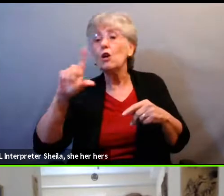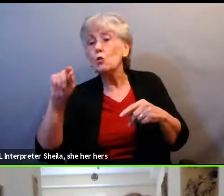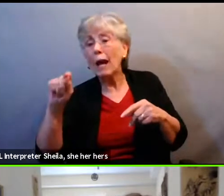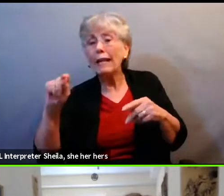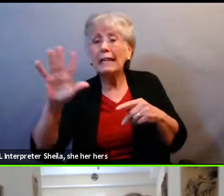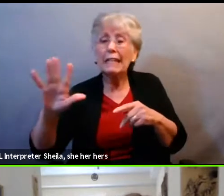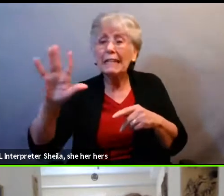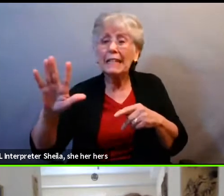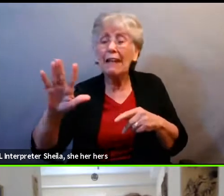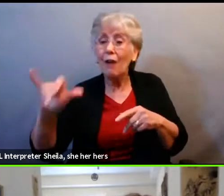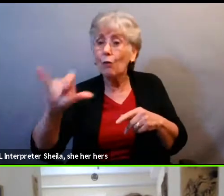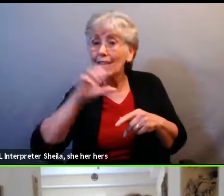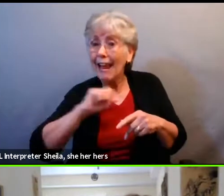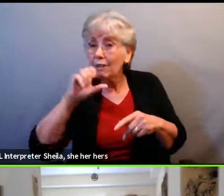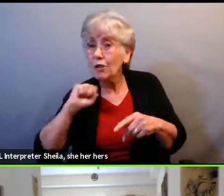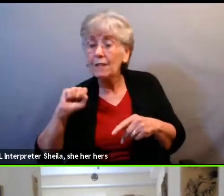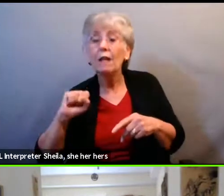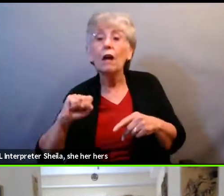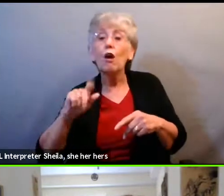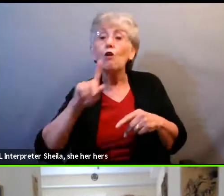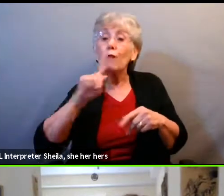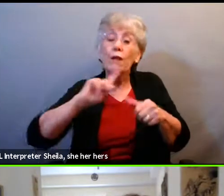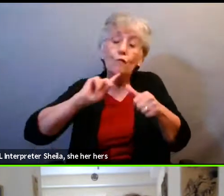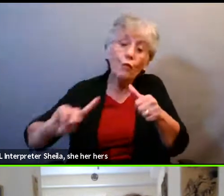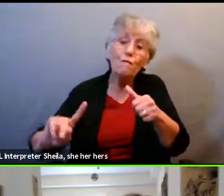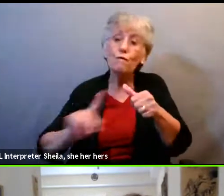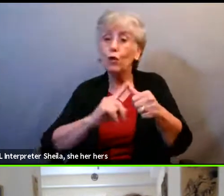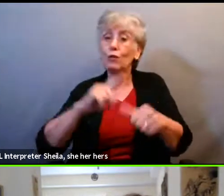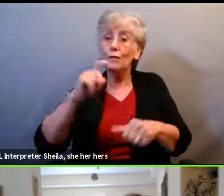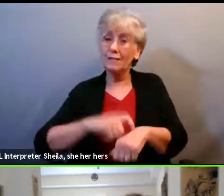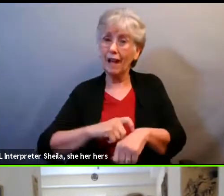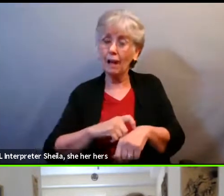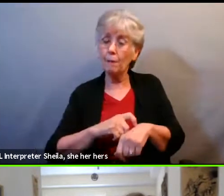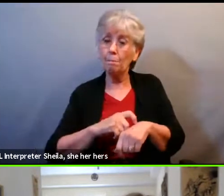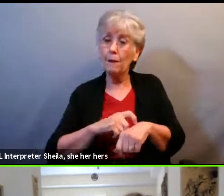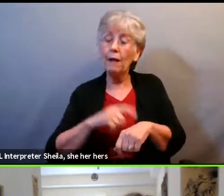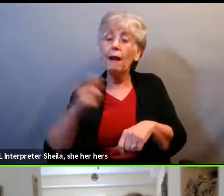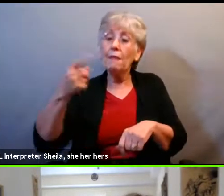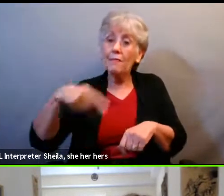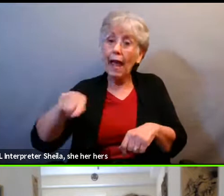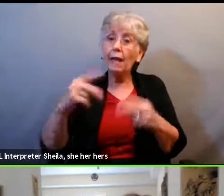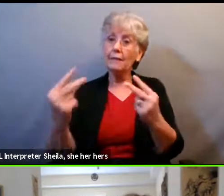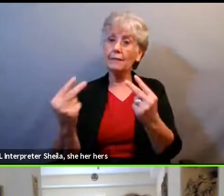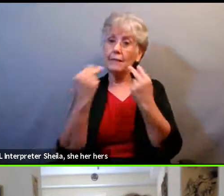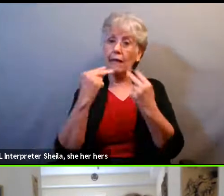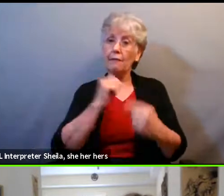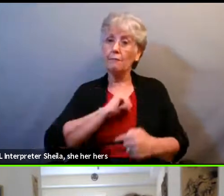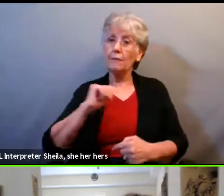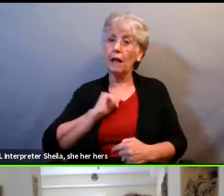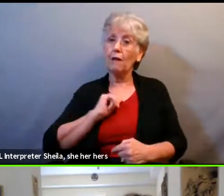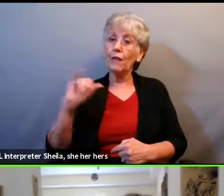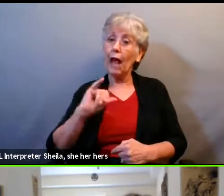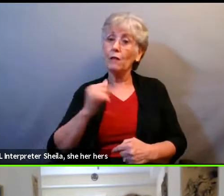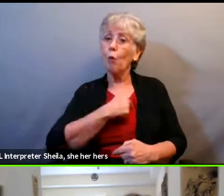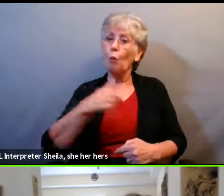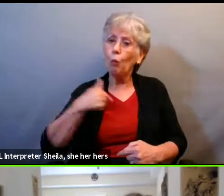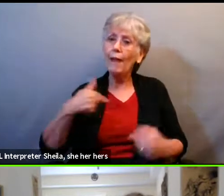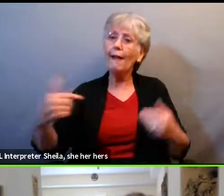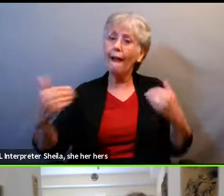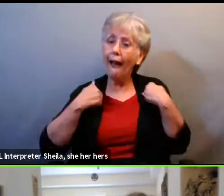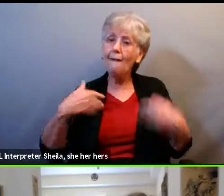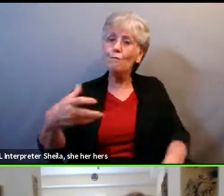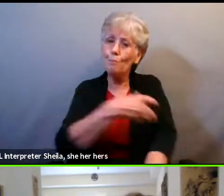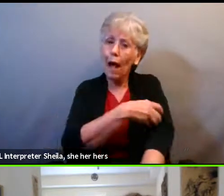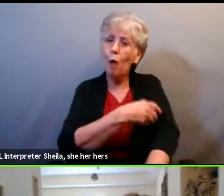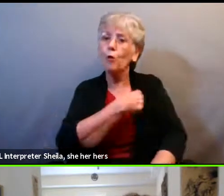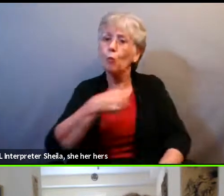really, for the first time, were seeing themselves as being empowered people.